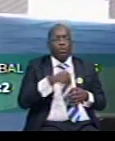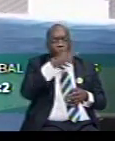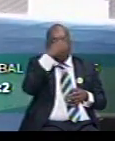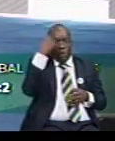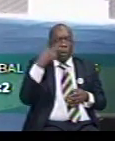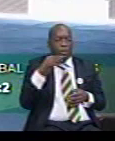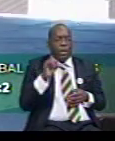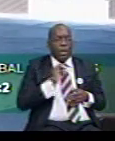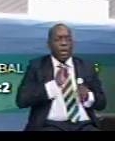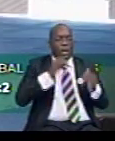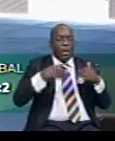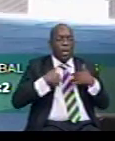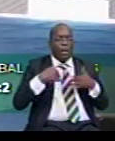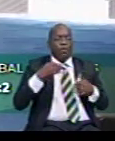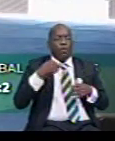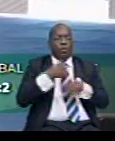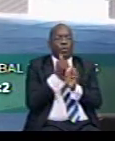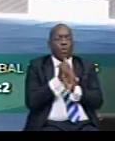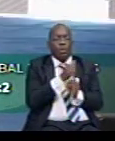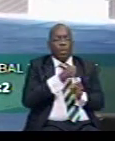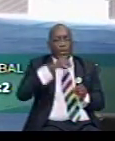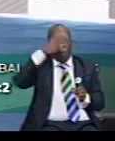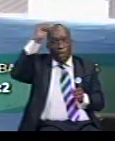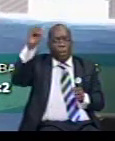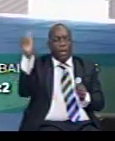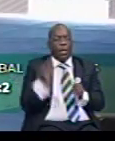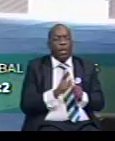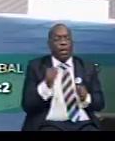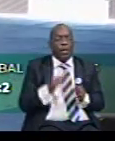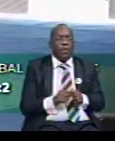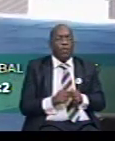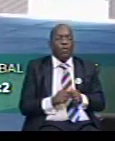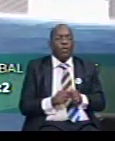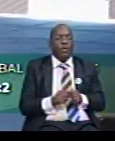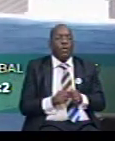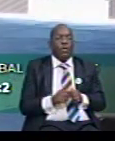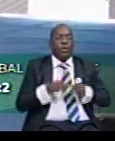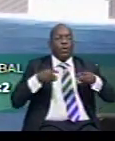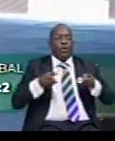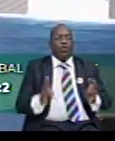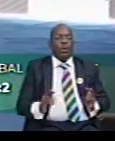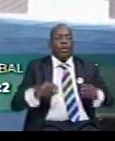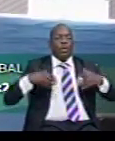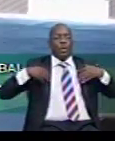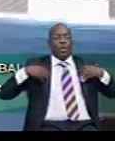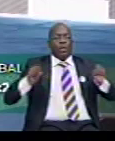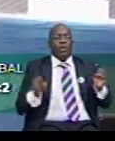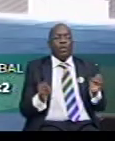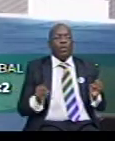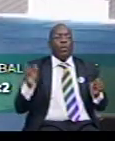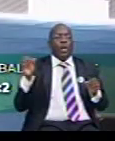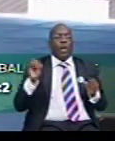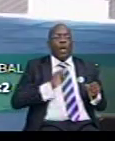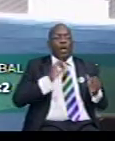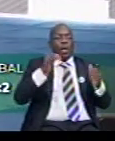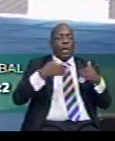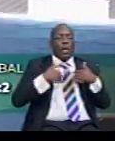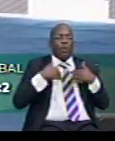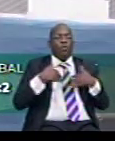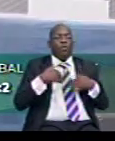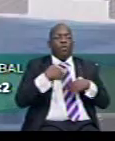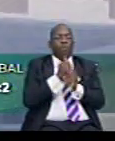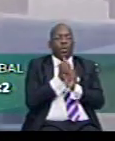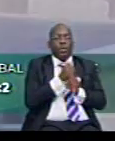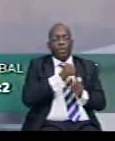man every whit whole. I've made the man every whit whole.